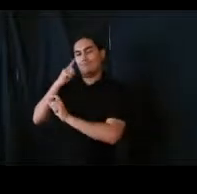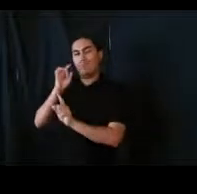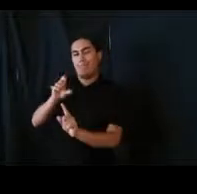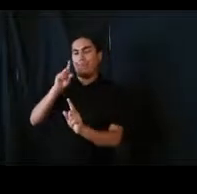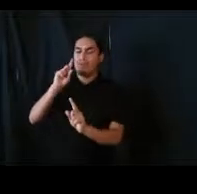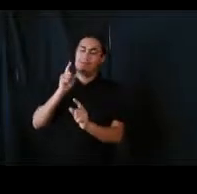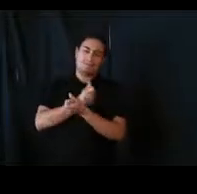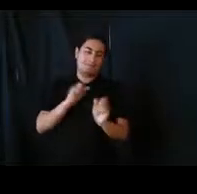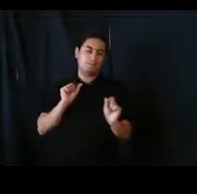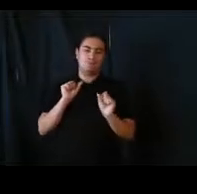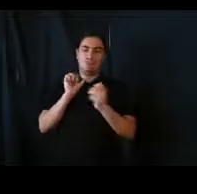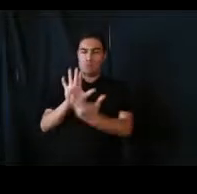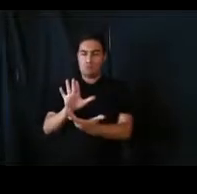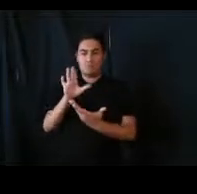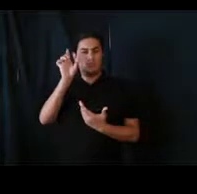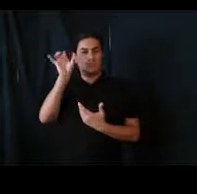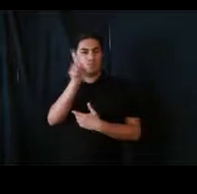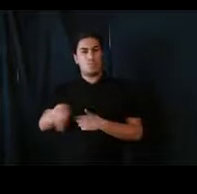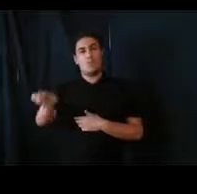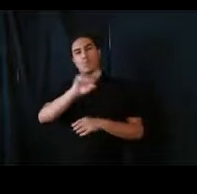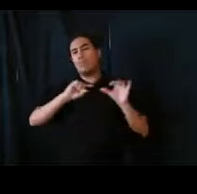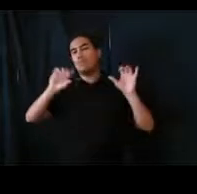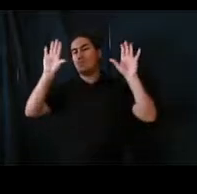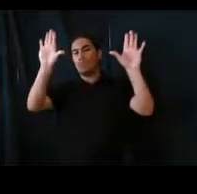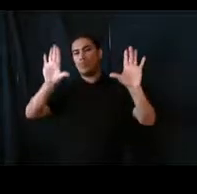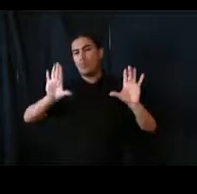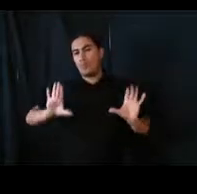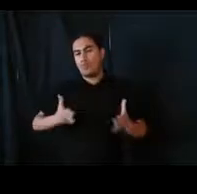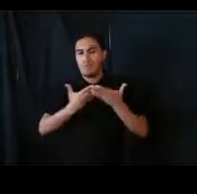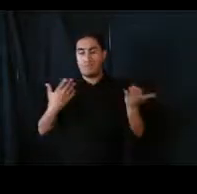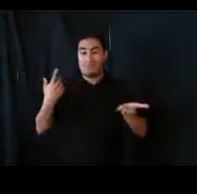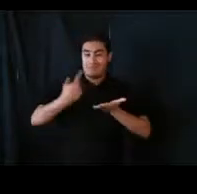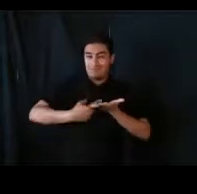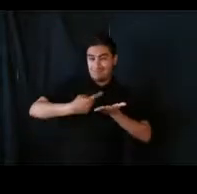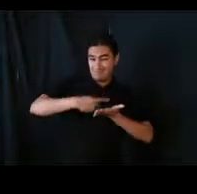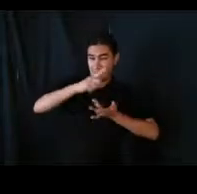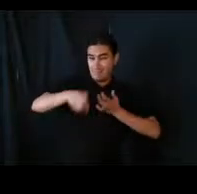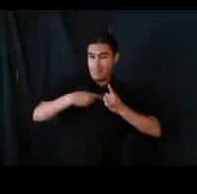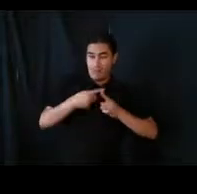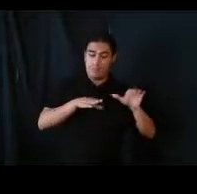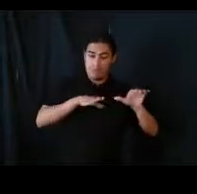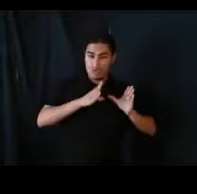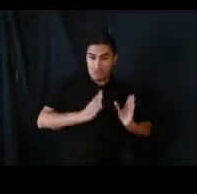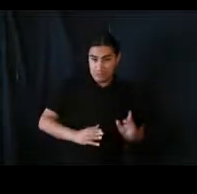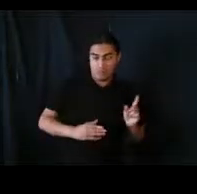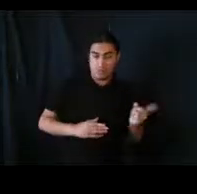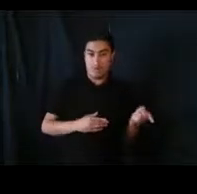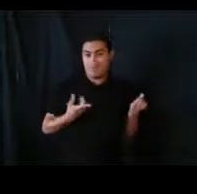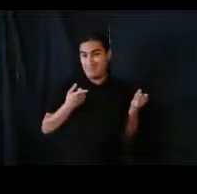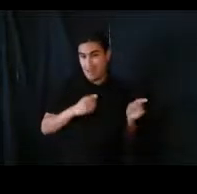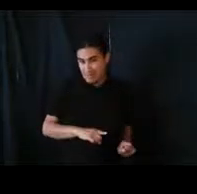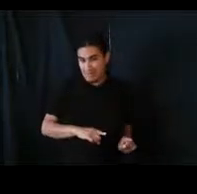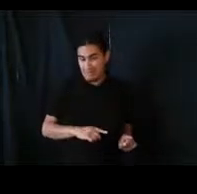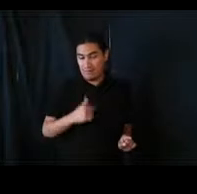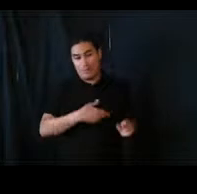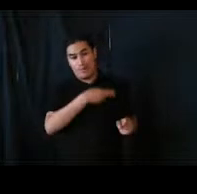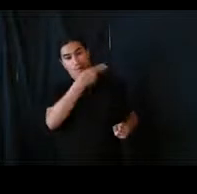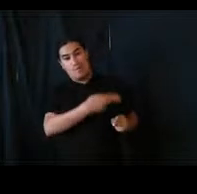are those are great um things and and that discussion on the pedestrian is happening um what what we call